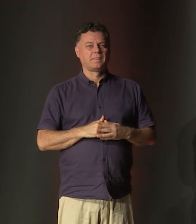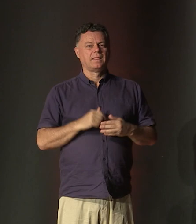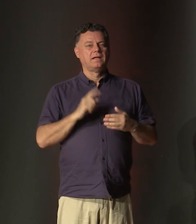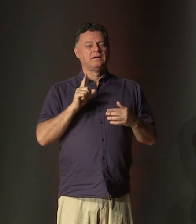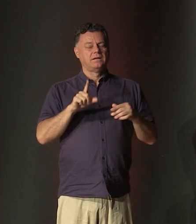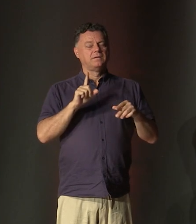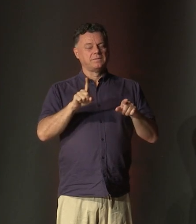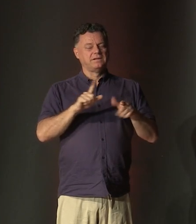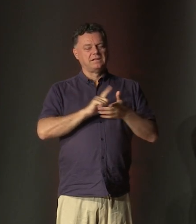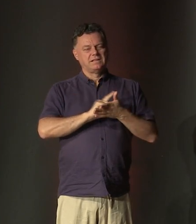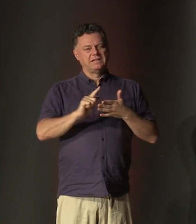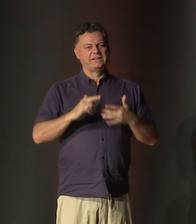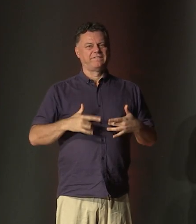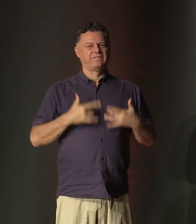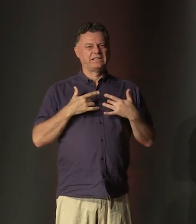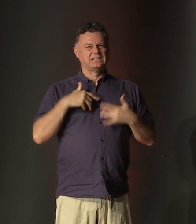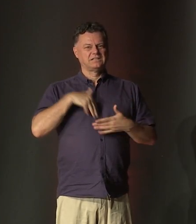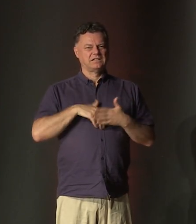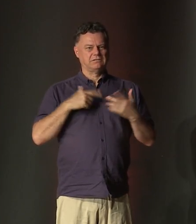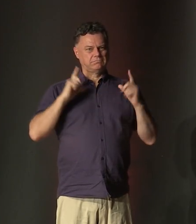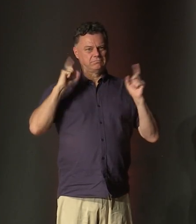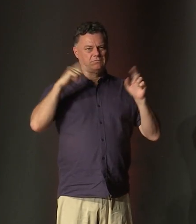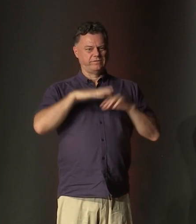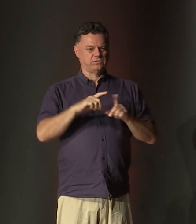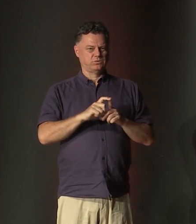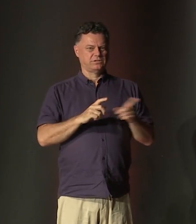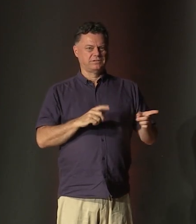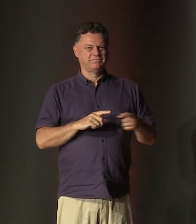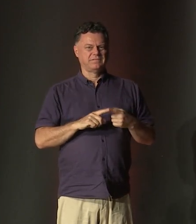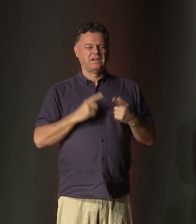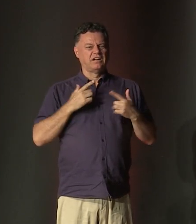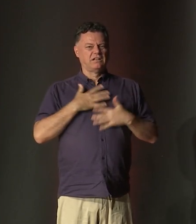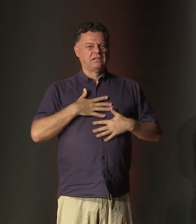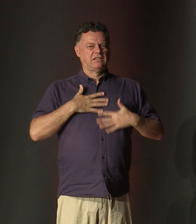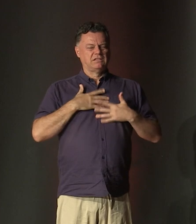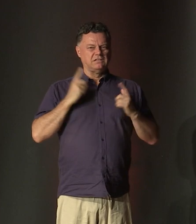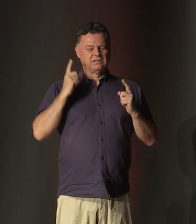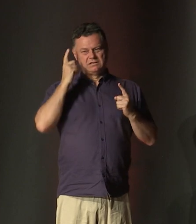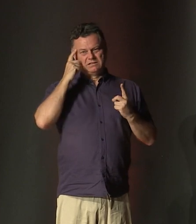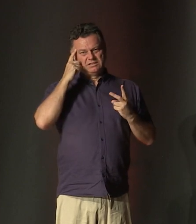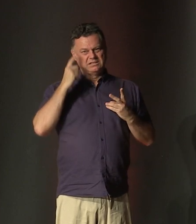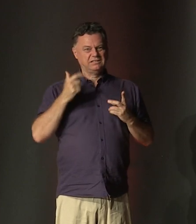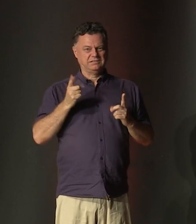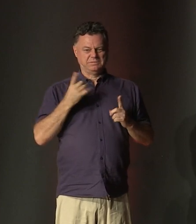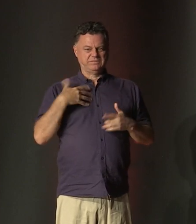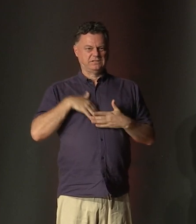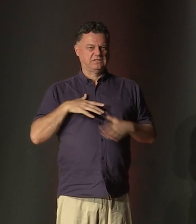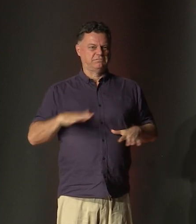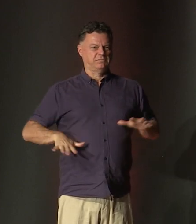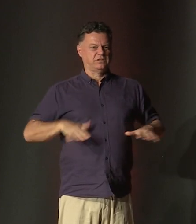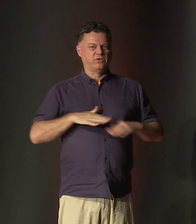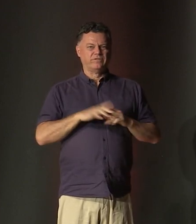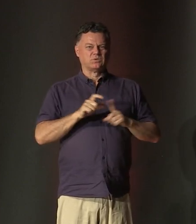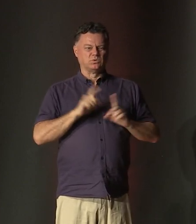with feelings of great concern, anxiety, even panic at times. But